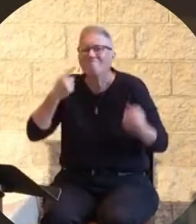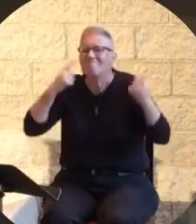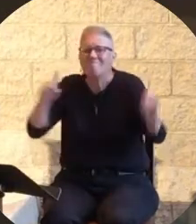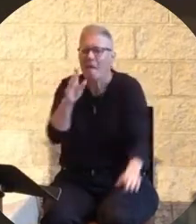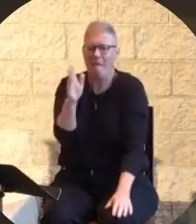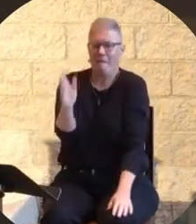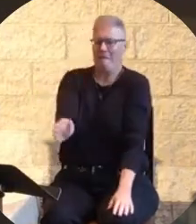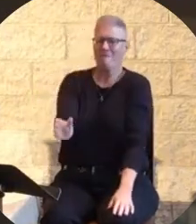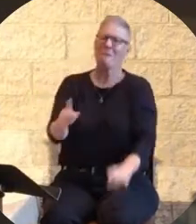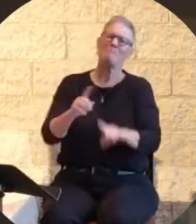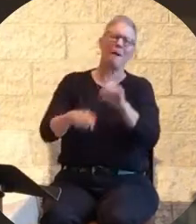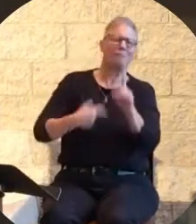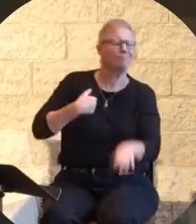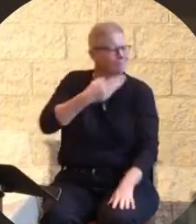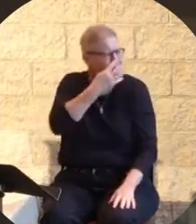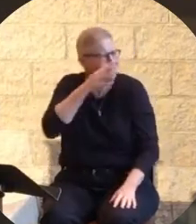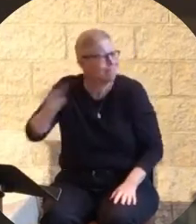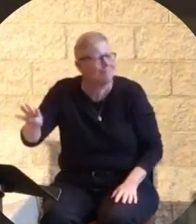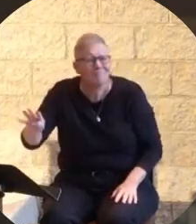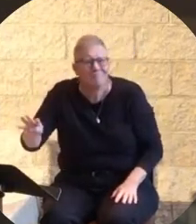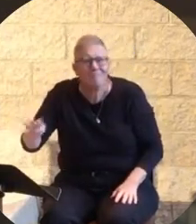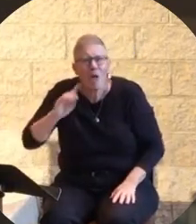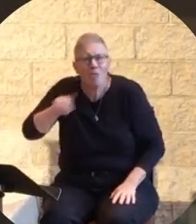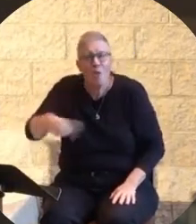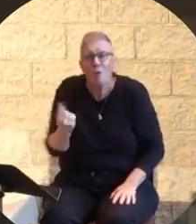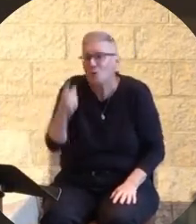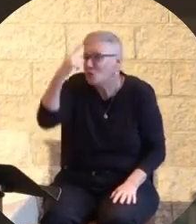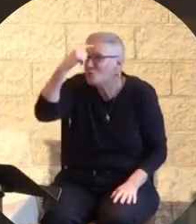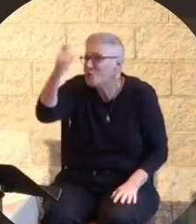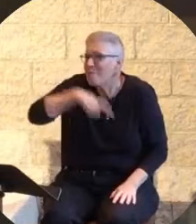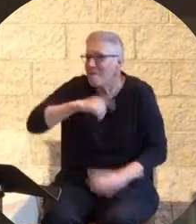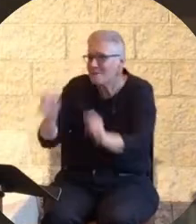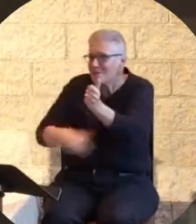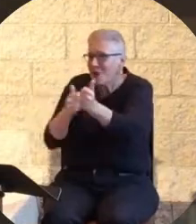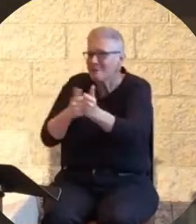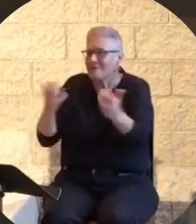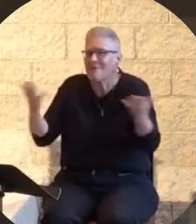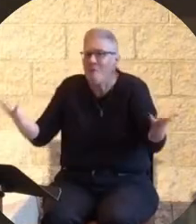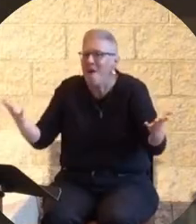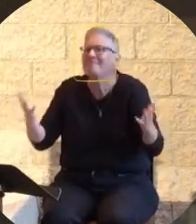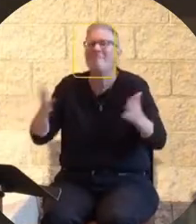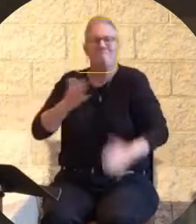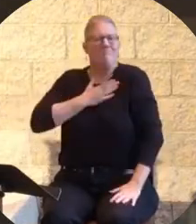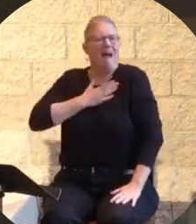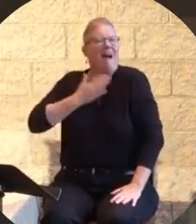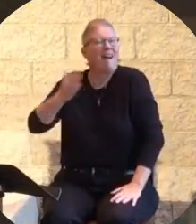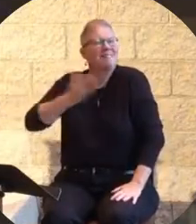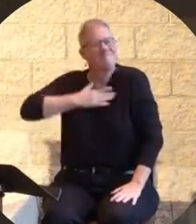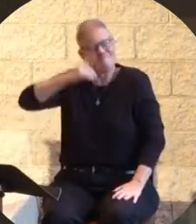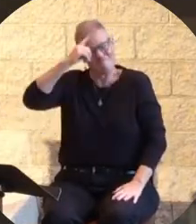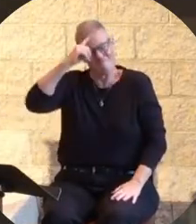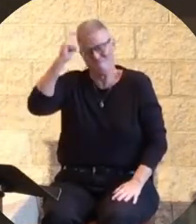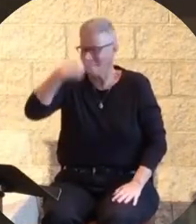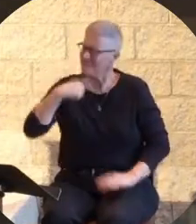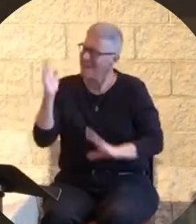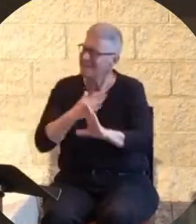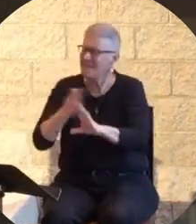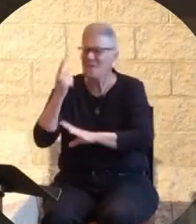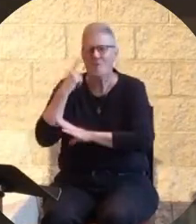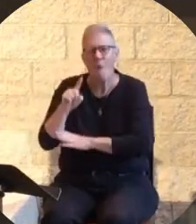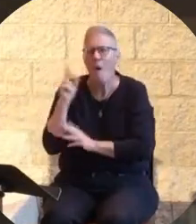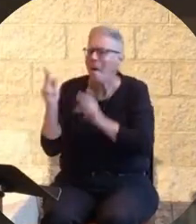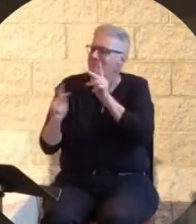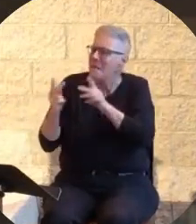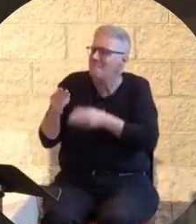the mold. The only dream that I've been chasing is my own. So I sing a song for the